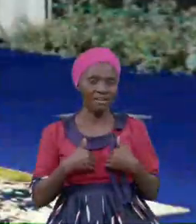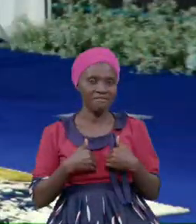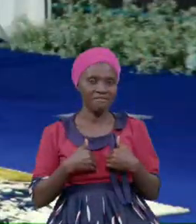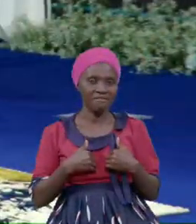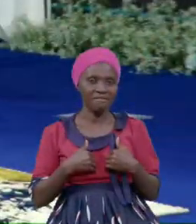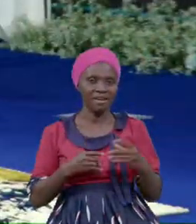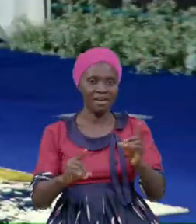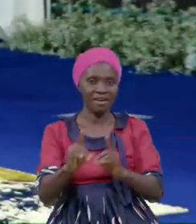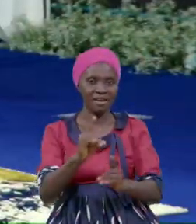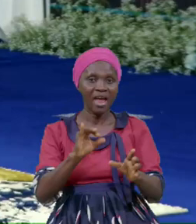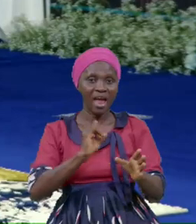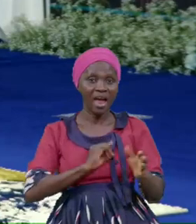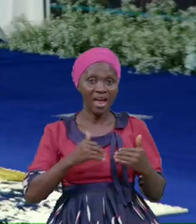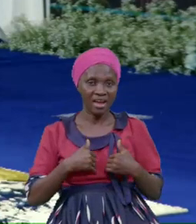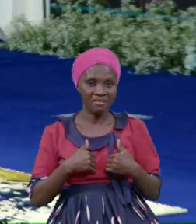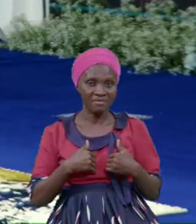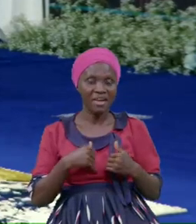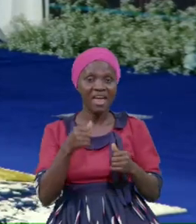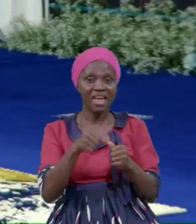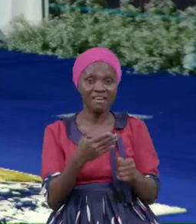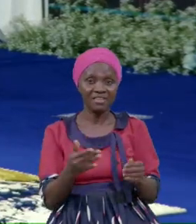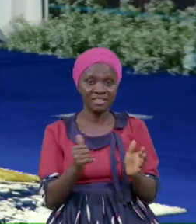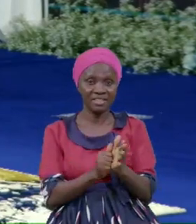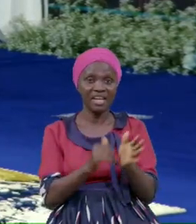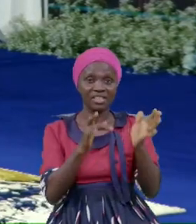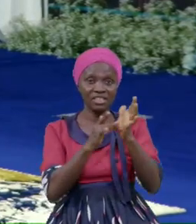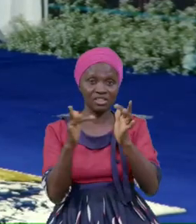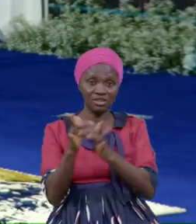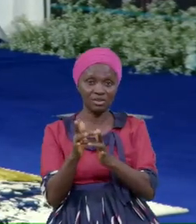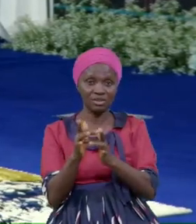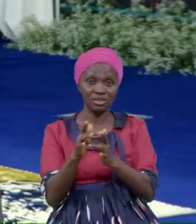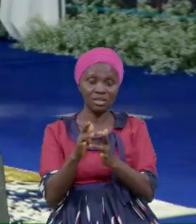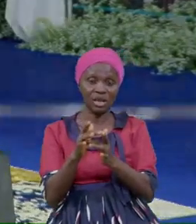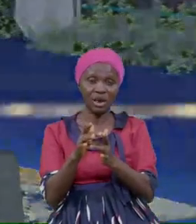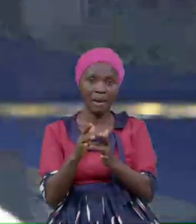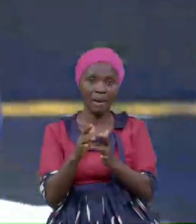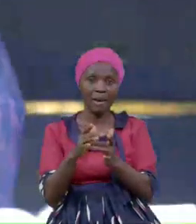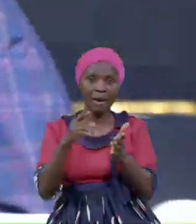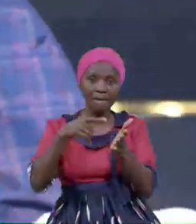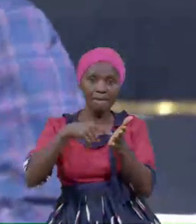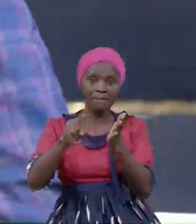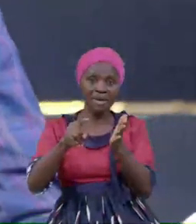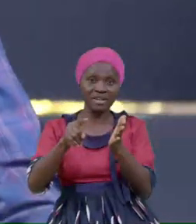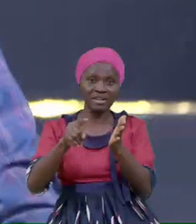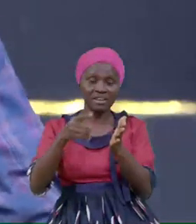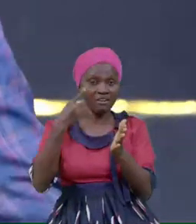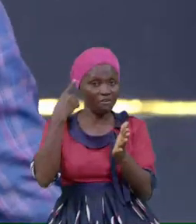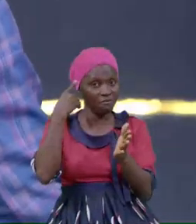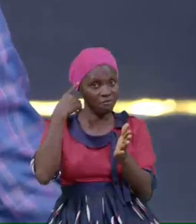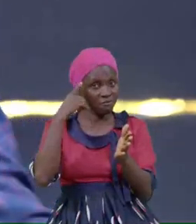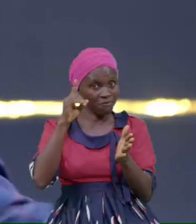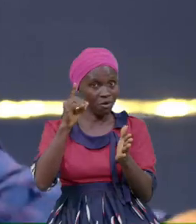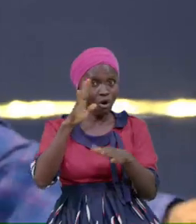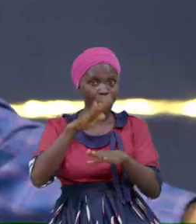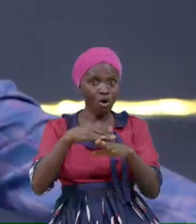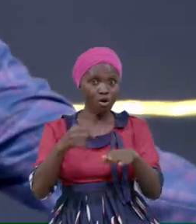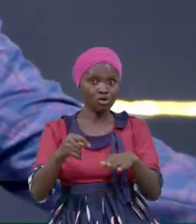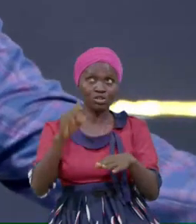I have. Everything that Jesus paid for on the cross of Calvary.